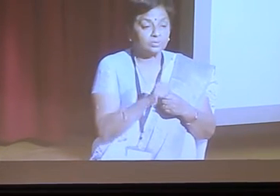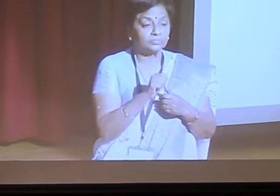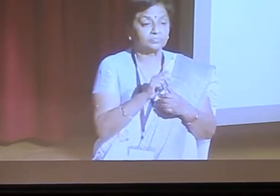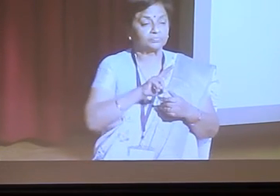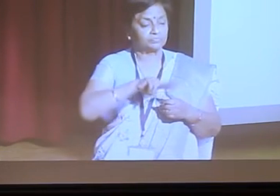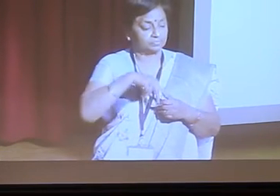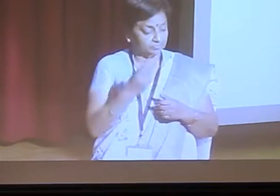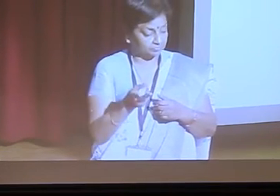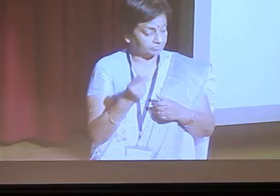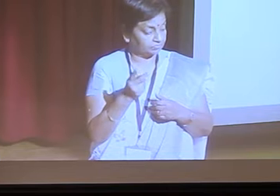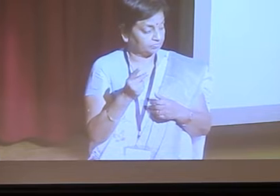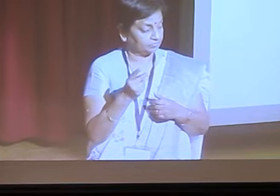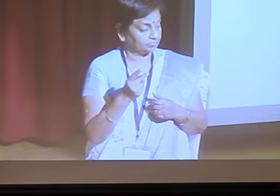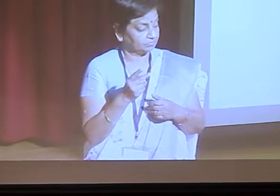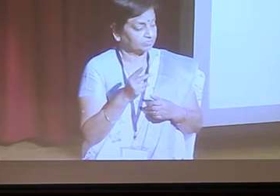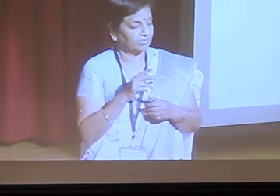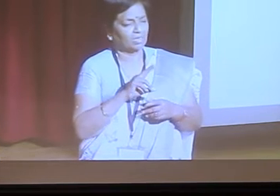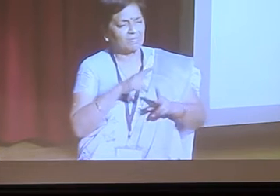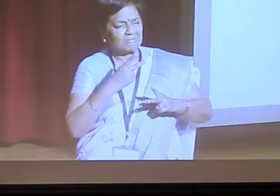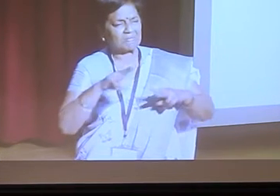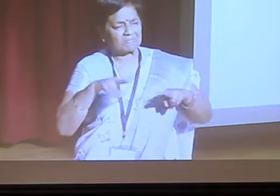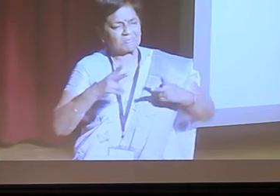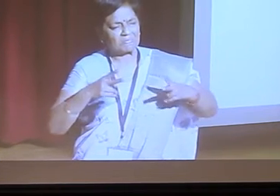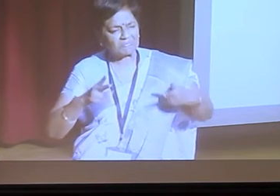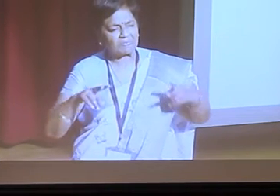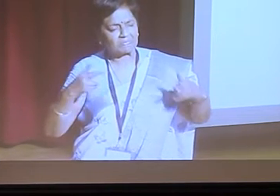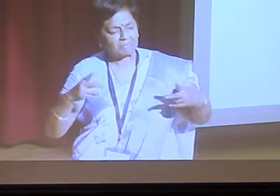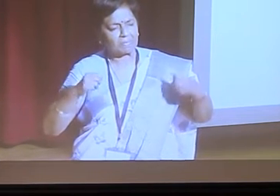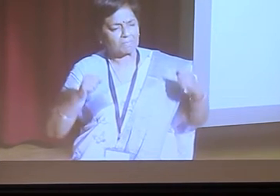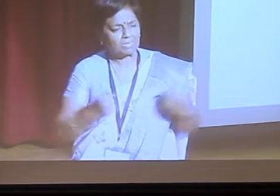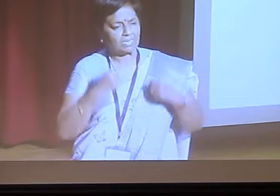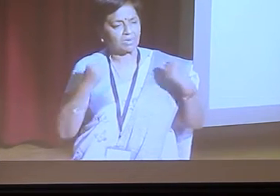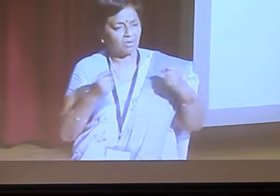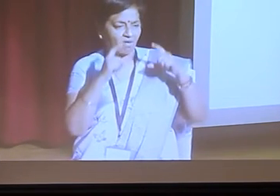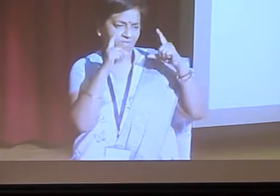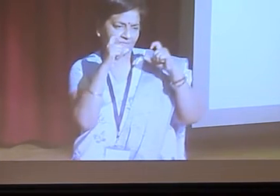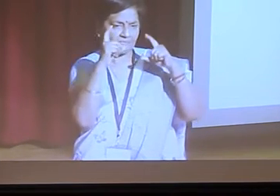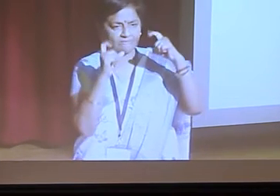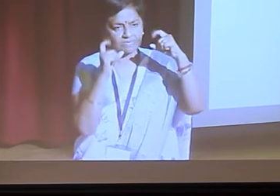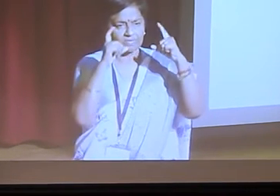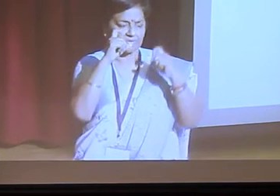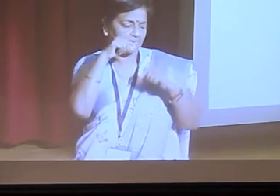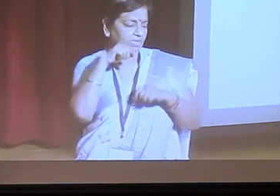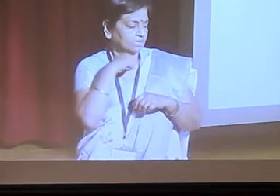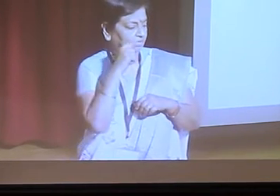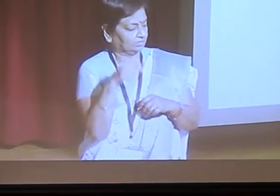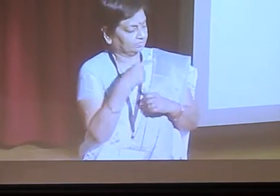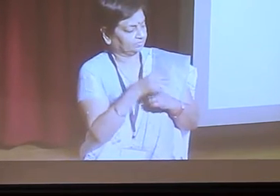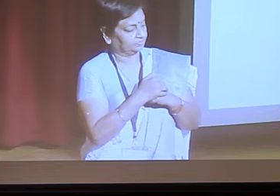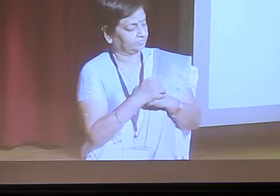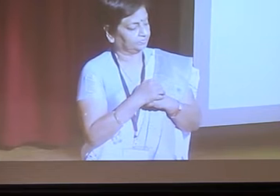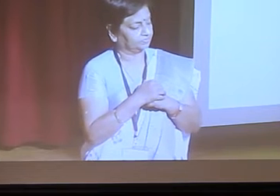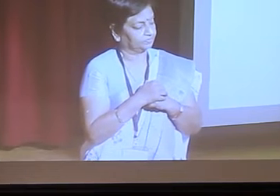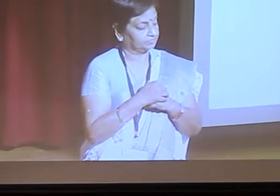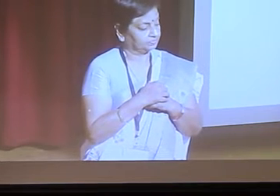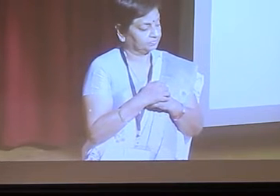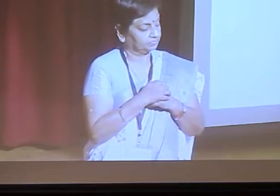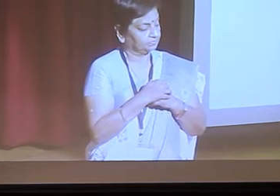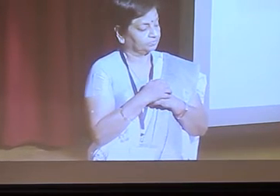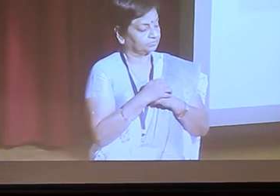few slides show several methods of producing tactile graphics and a few devices adding audio